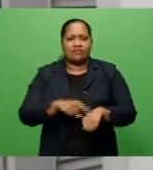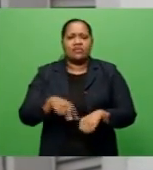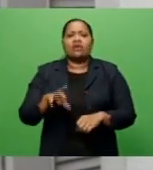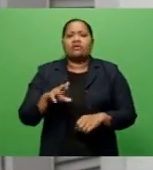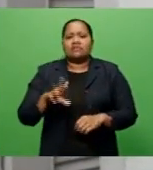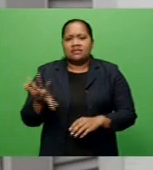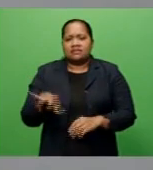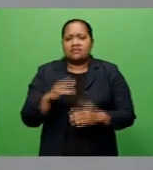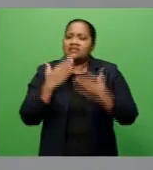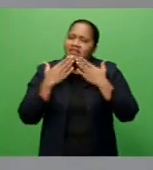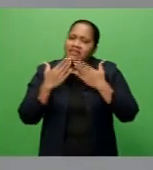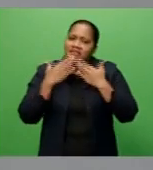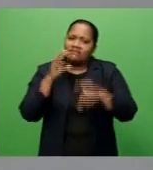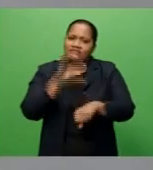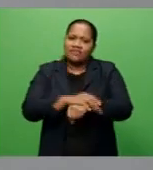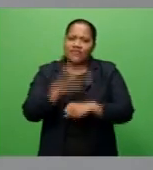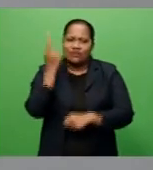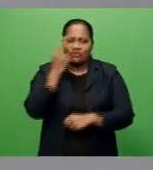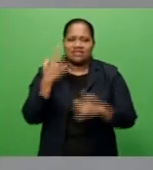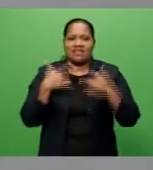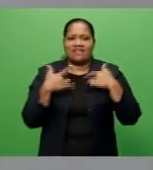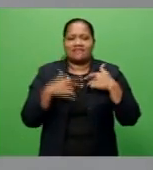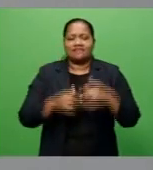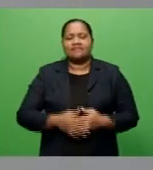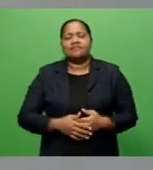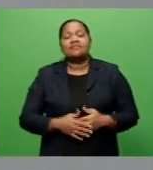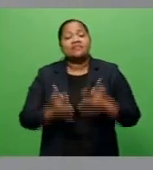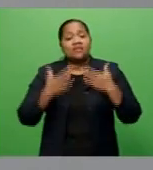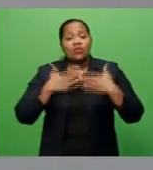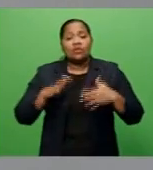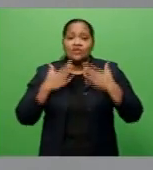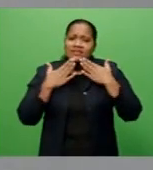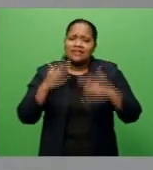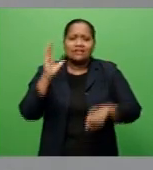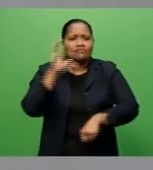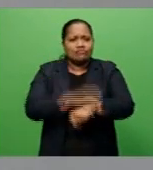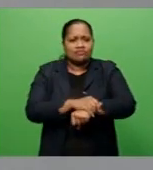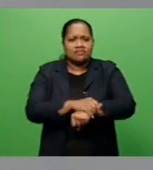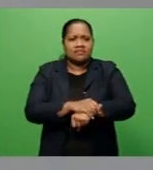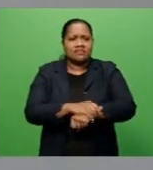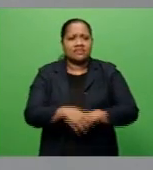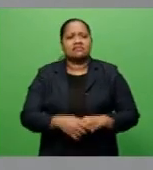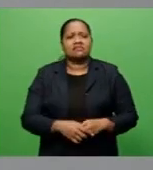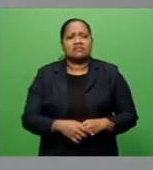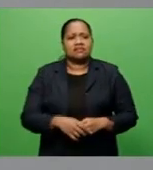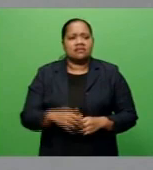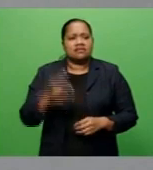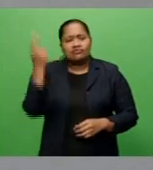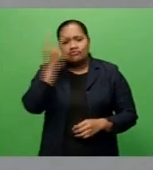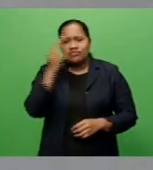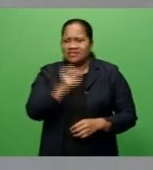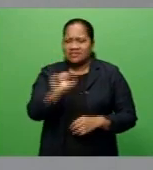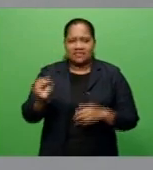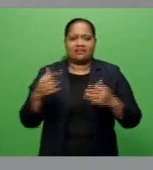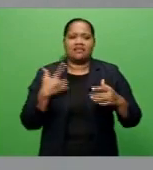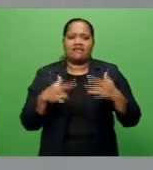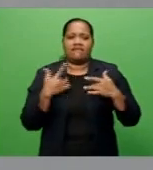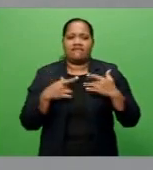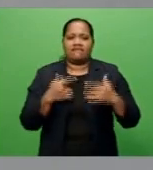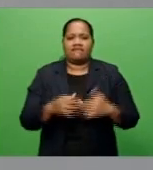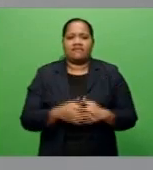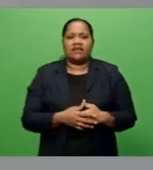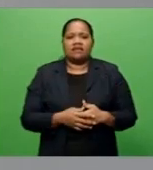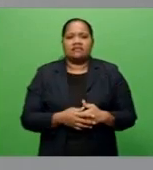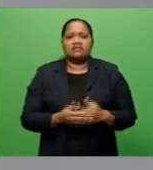their life during the cyclone. Just want to thank the police officers that they risk their life